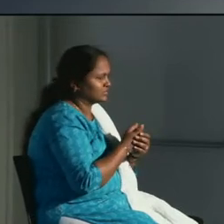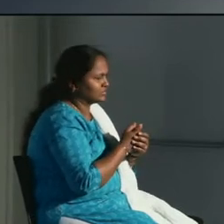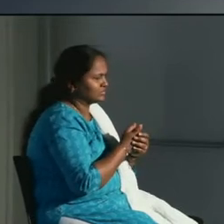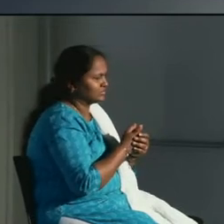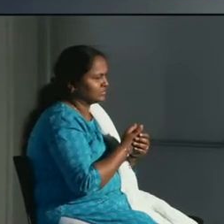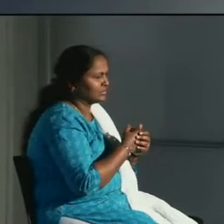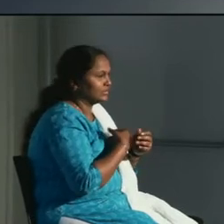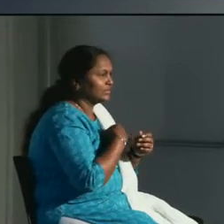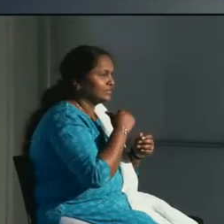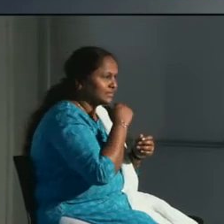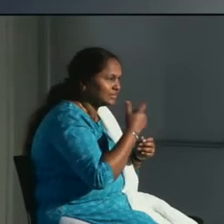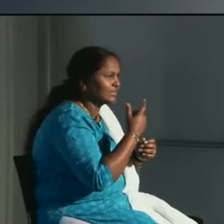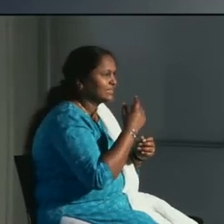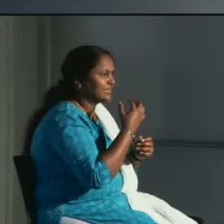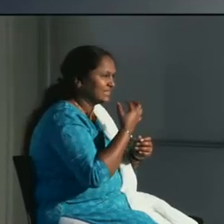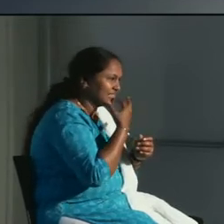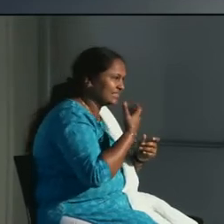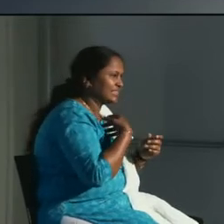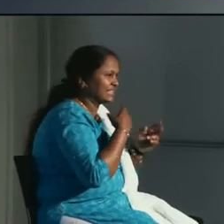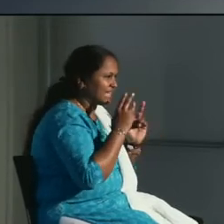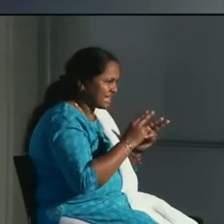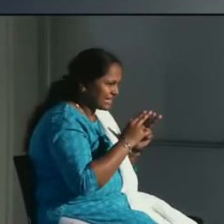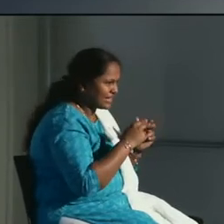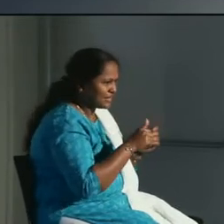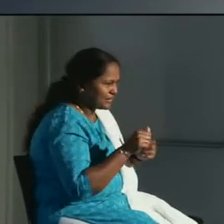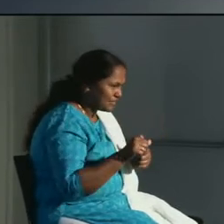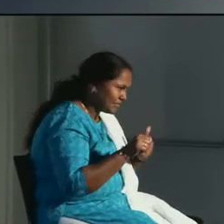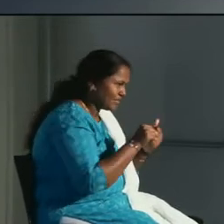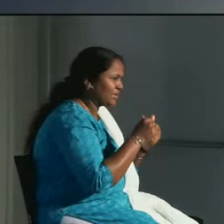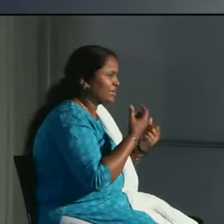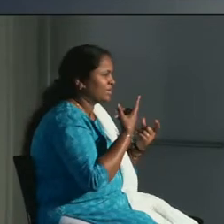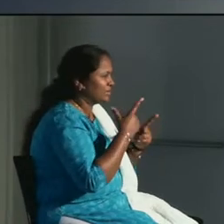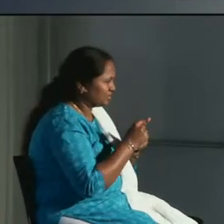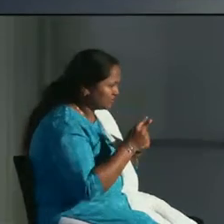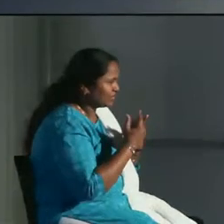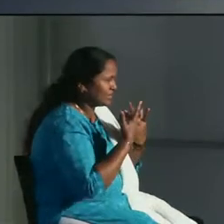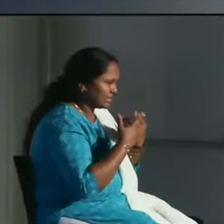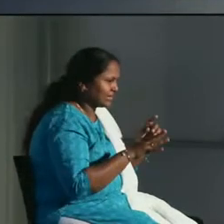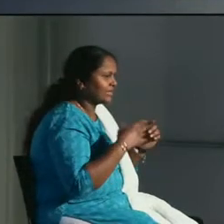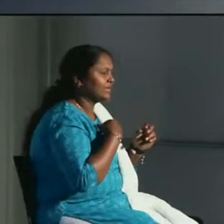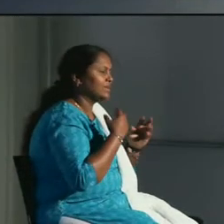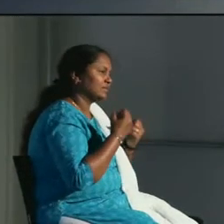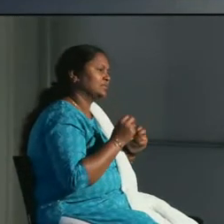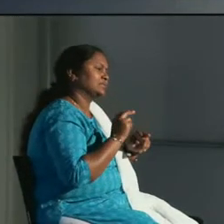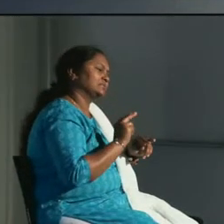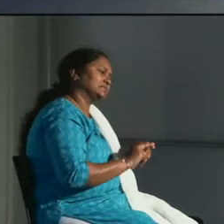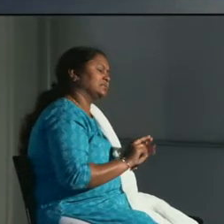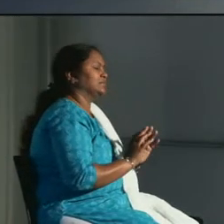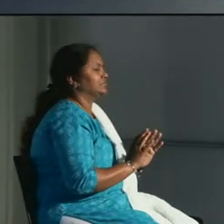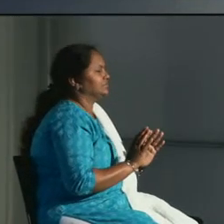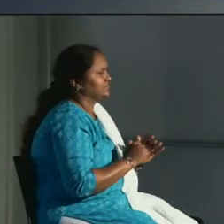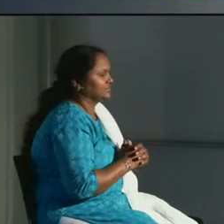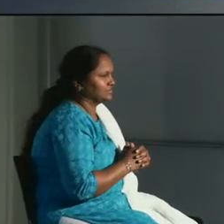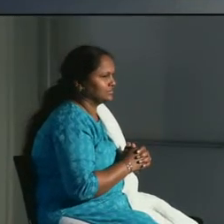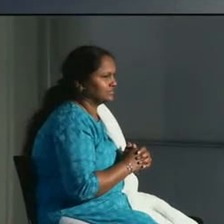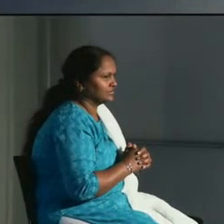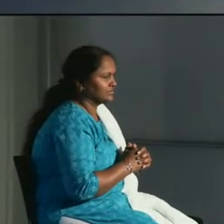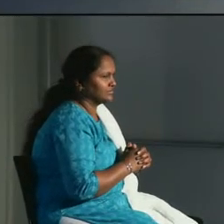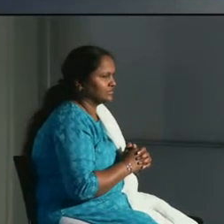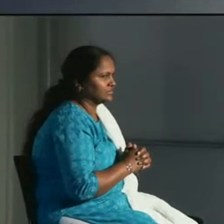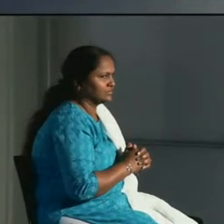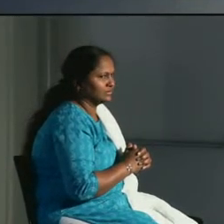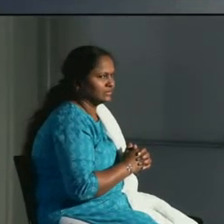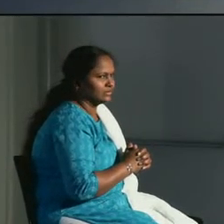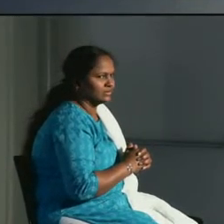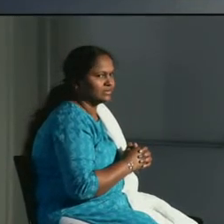was not in haste. I did not want to hurry back to my room or do anything, but I just wanted to just sit there. And